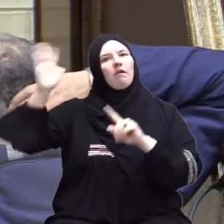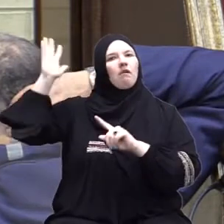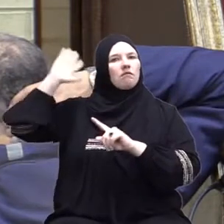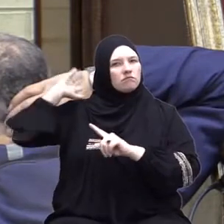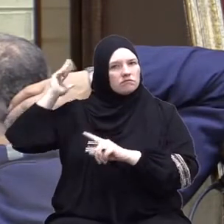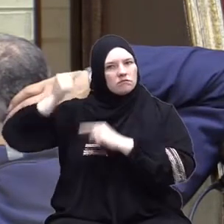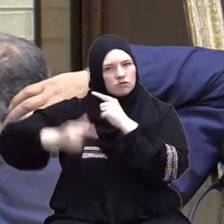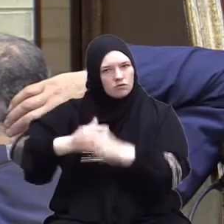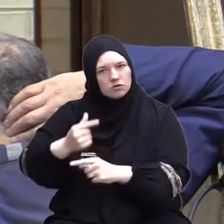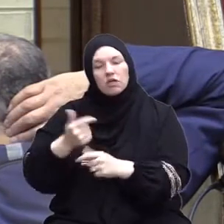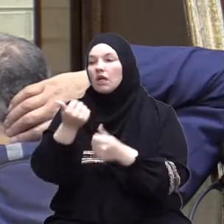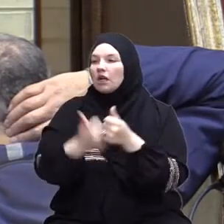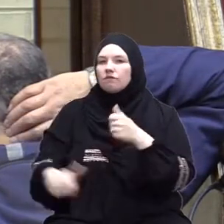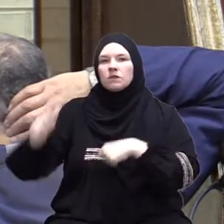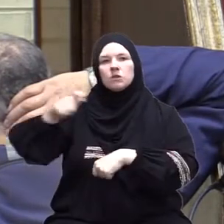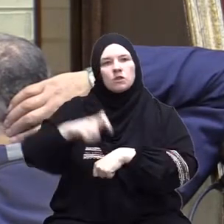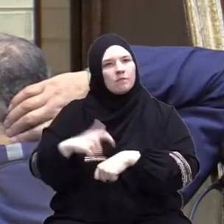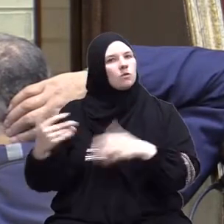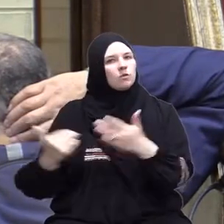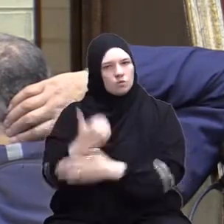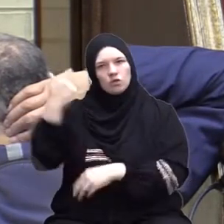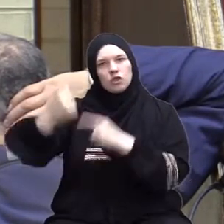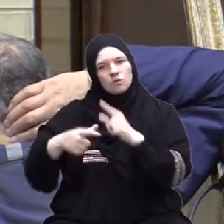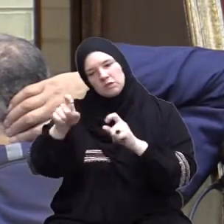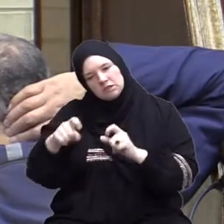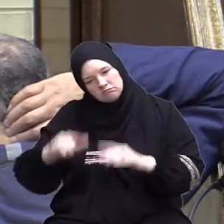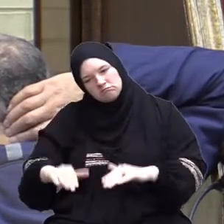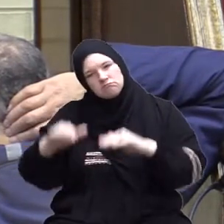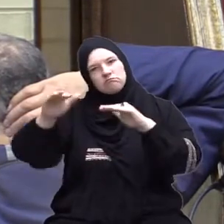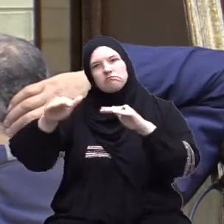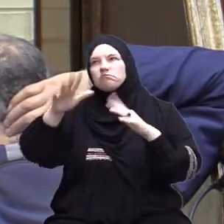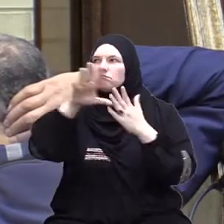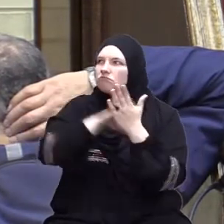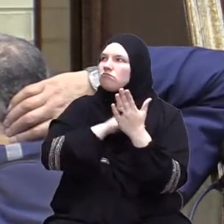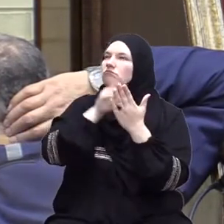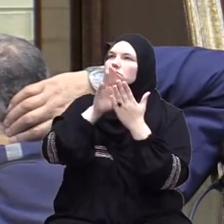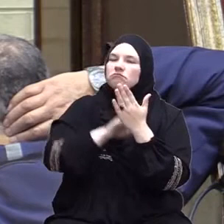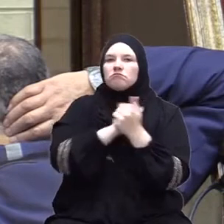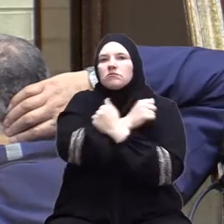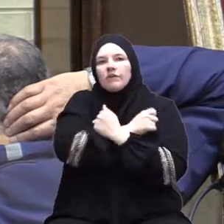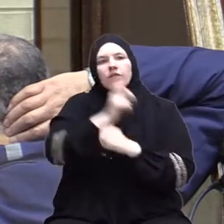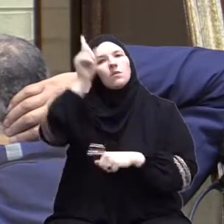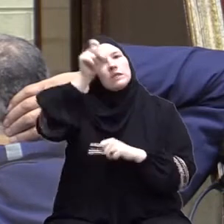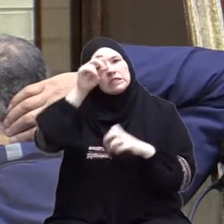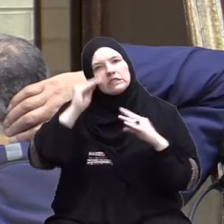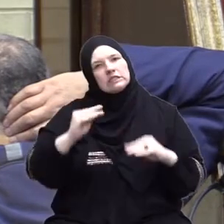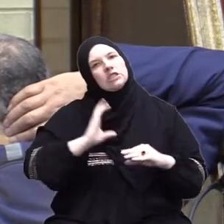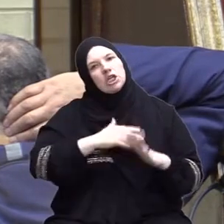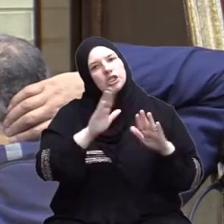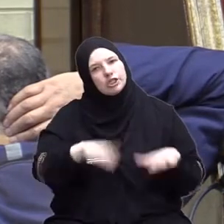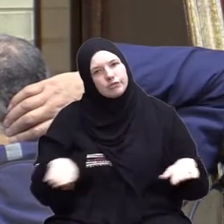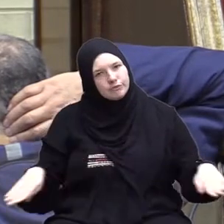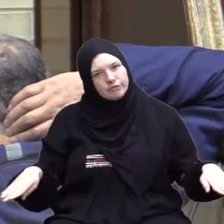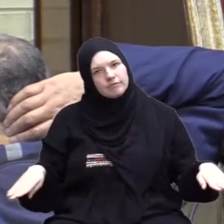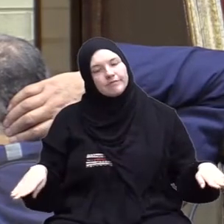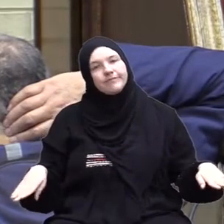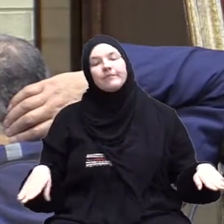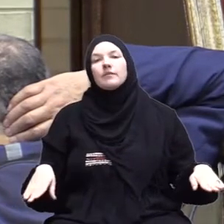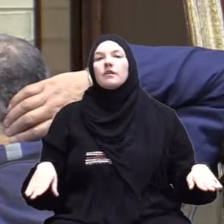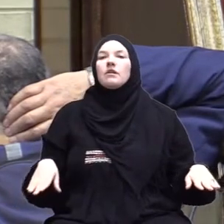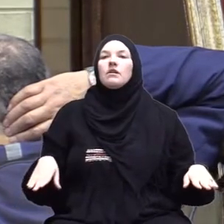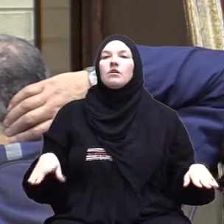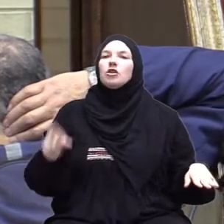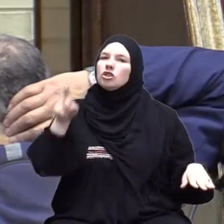from the adult generation every time there is a new generation. So we need to teach our children, at